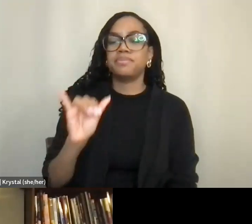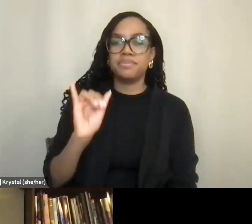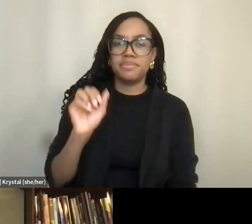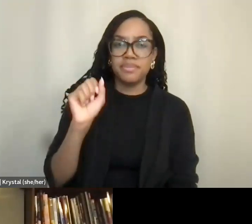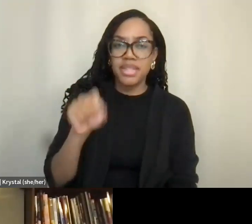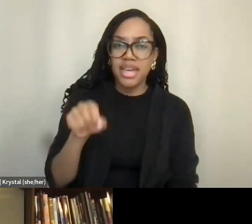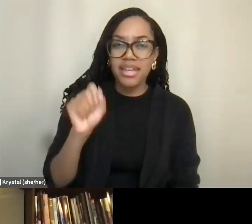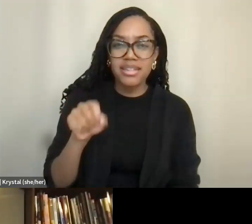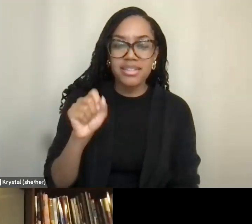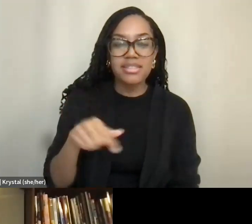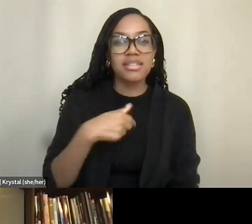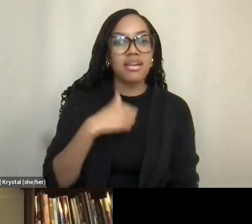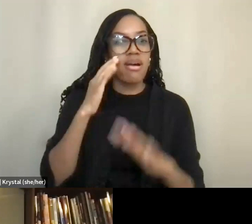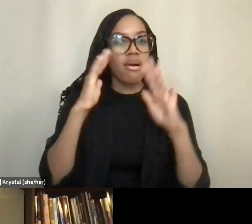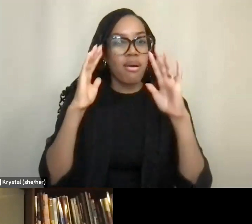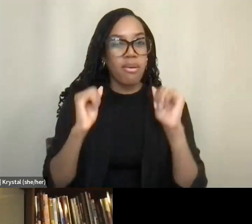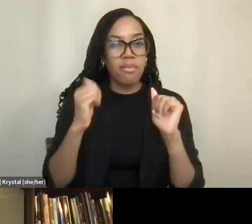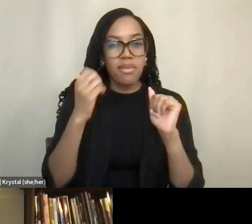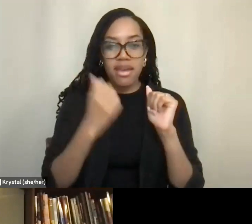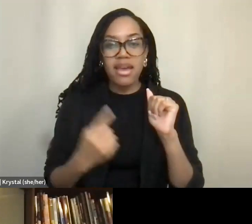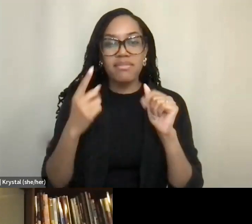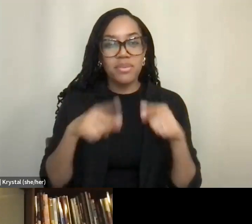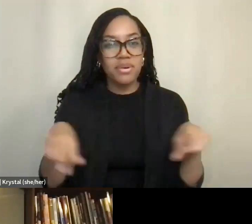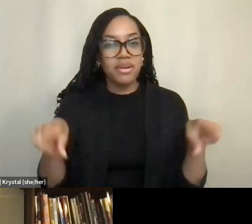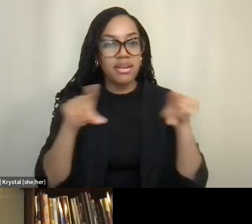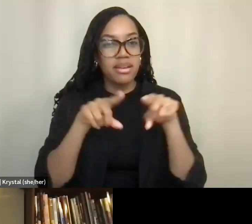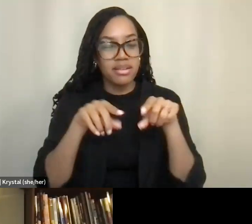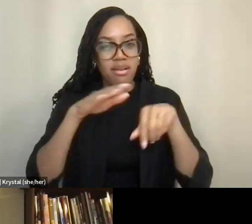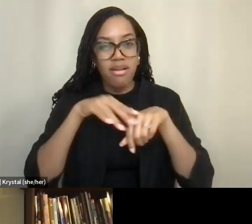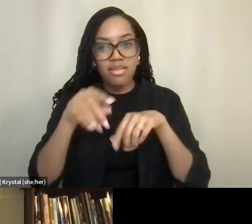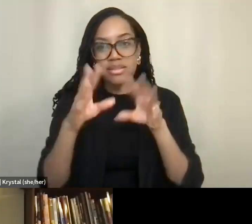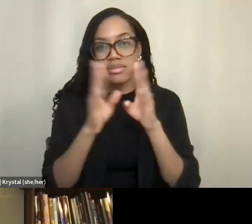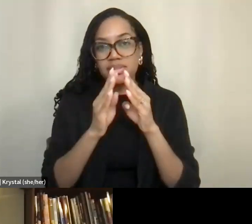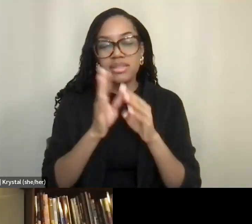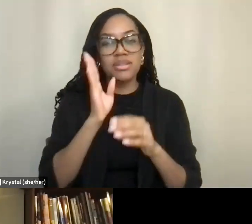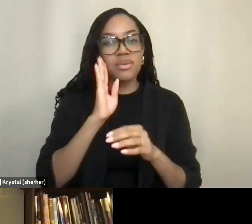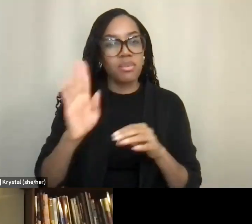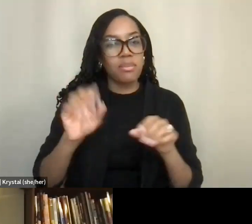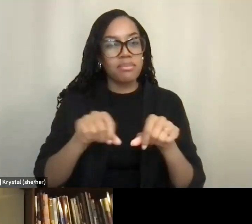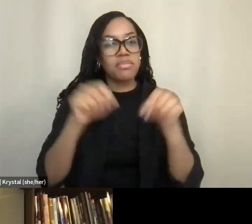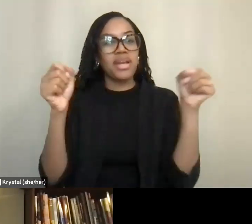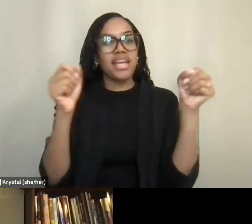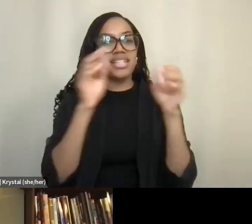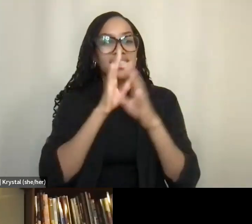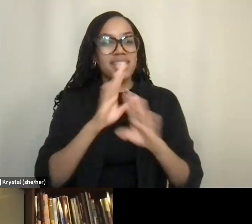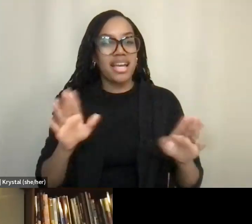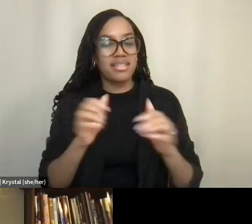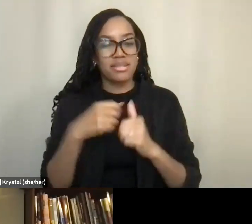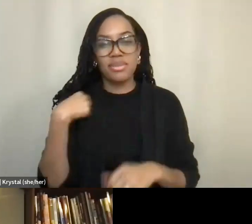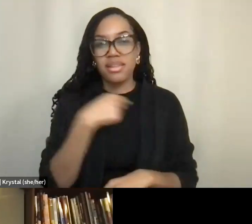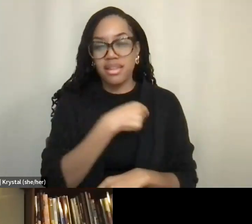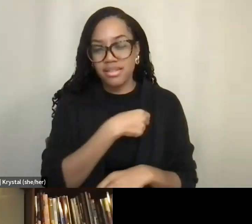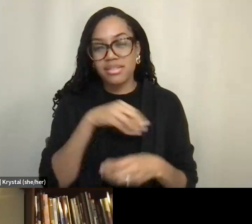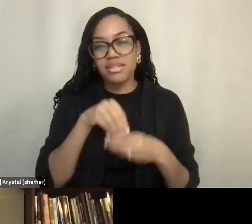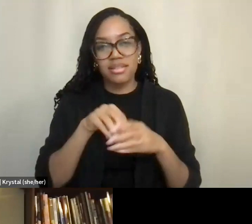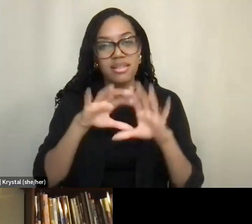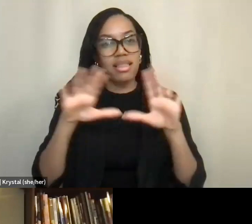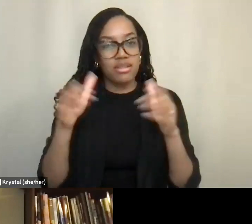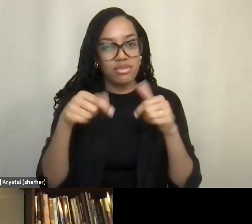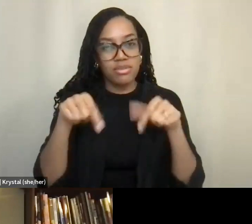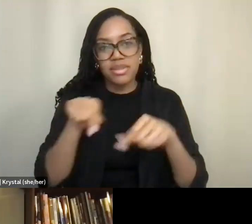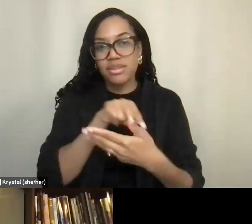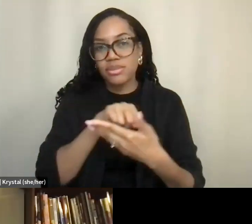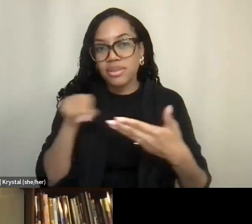Yes. I hope everyone on this call will be breaking the silence with us in their classrooms this week and